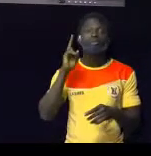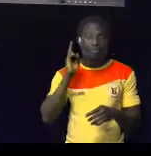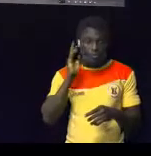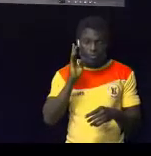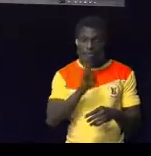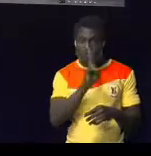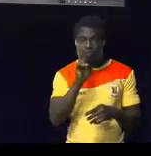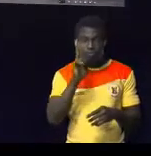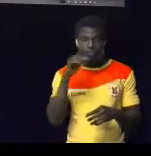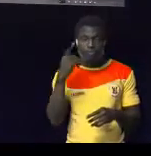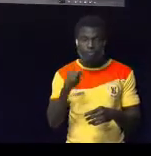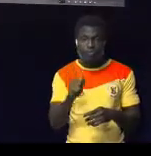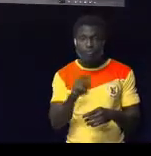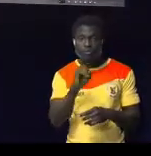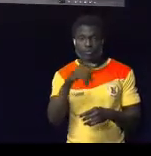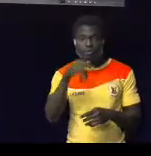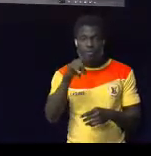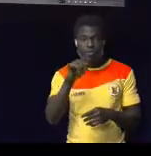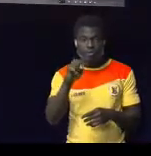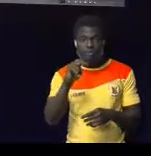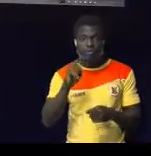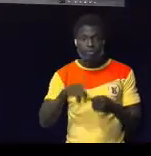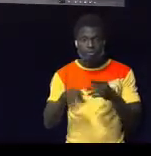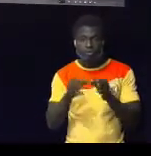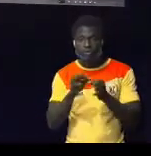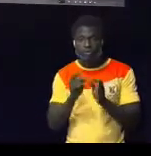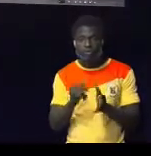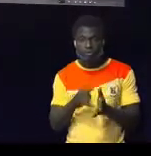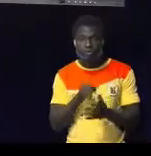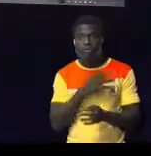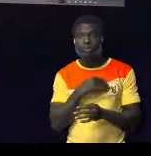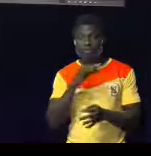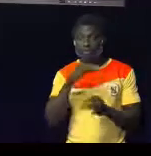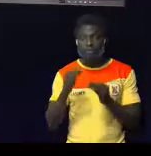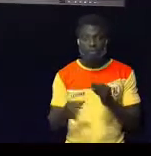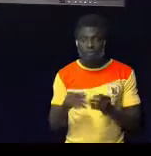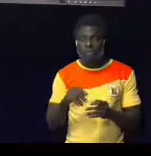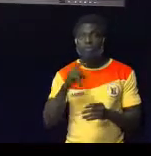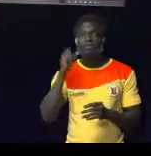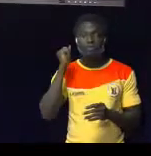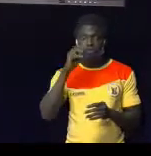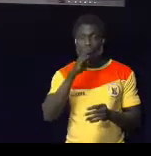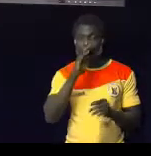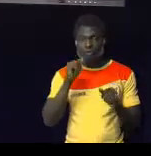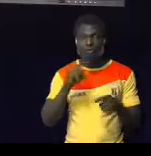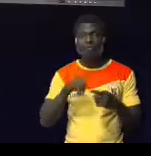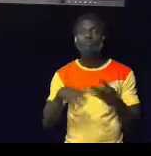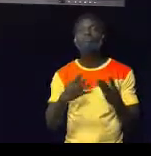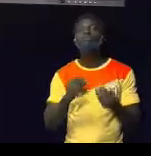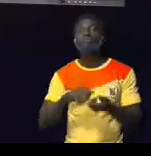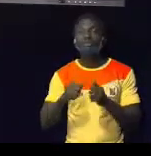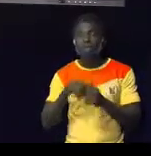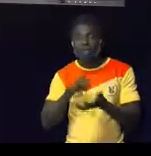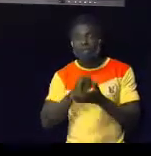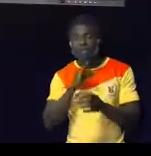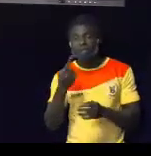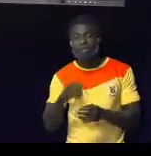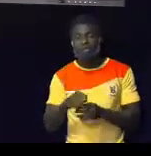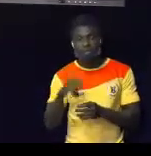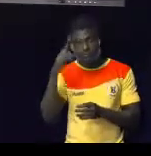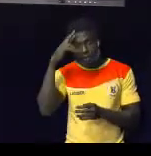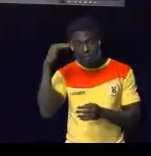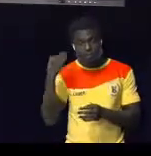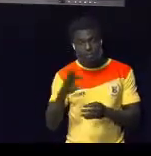use equations to interpret direct relationship problems. And finally, you should be able to, of course, solve problems. That's the essence of